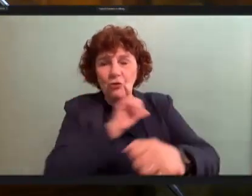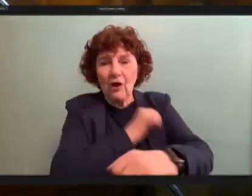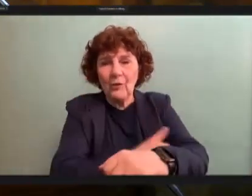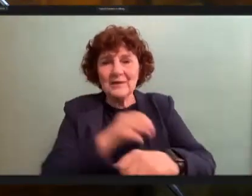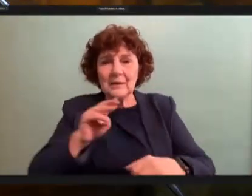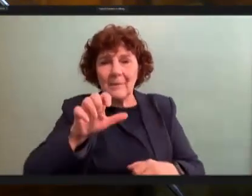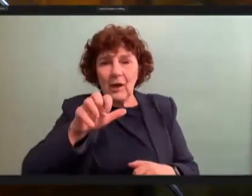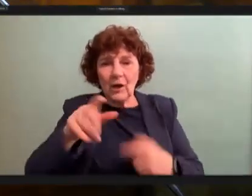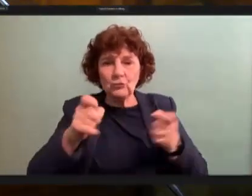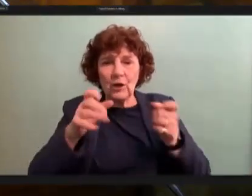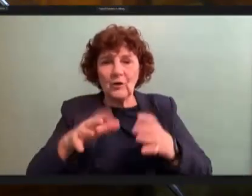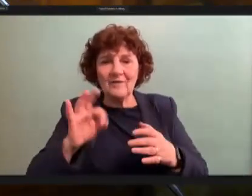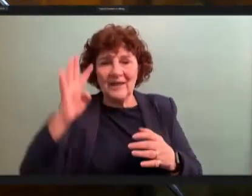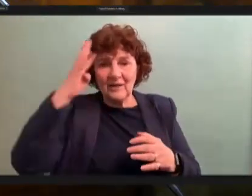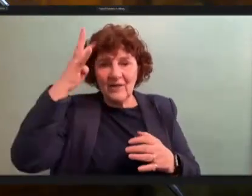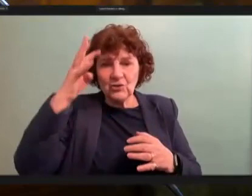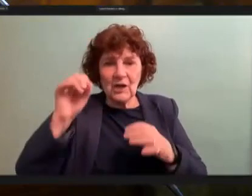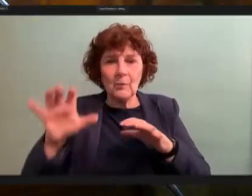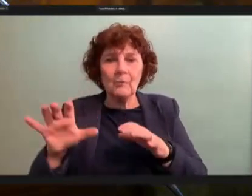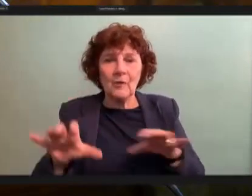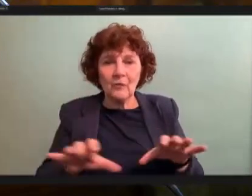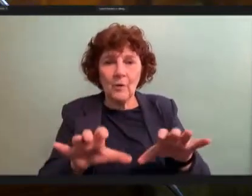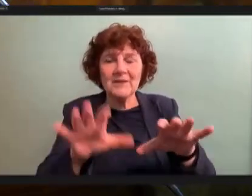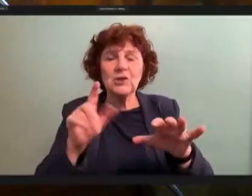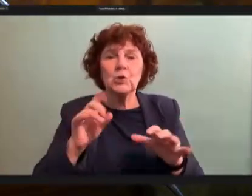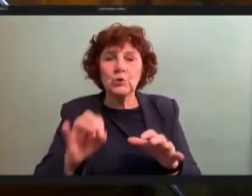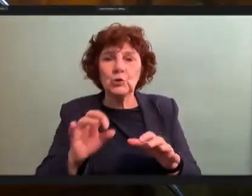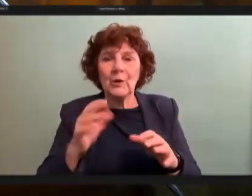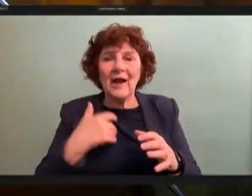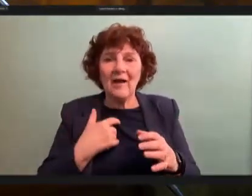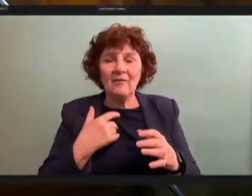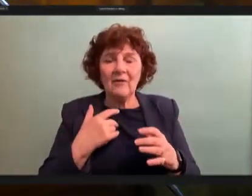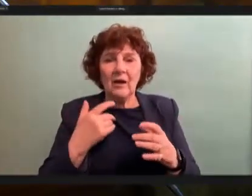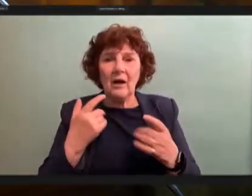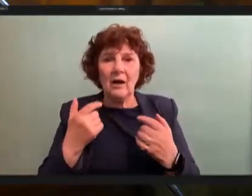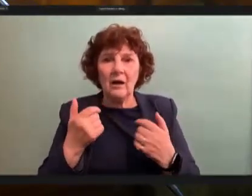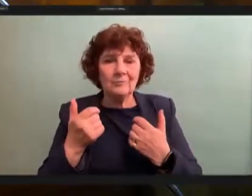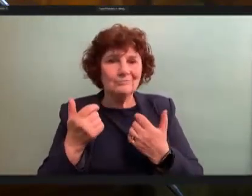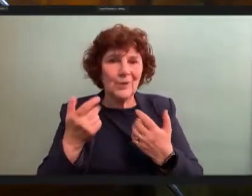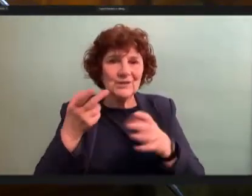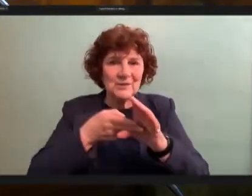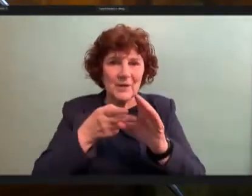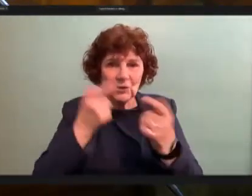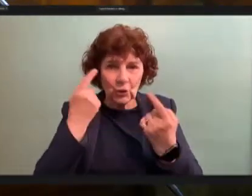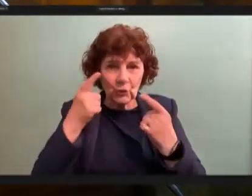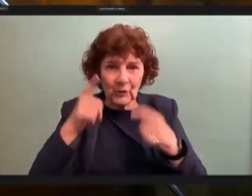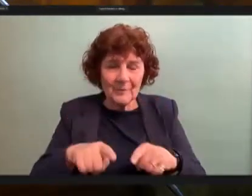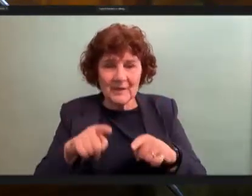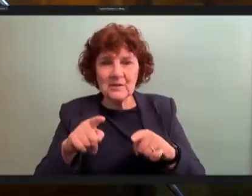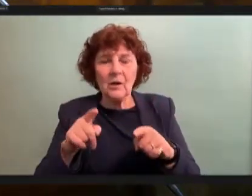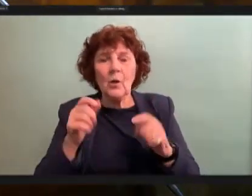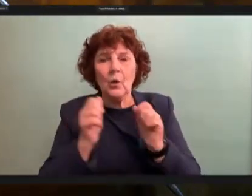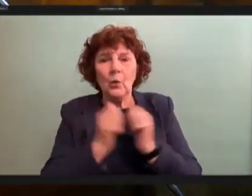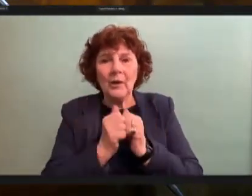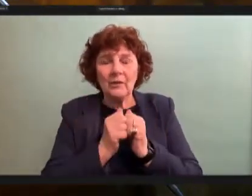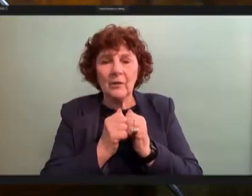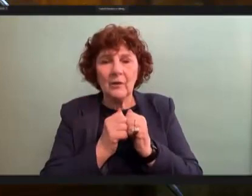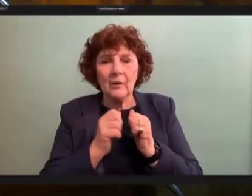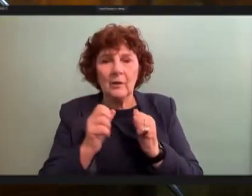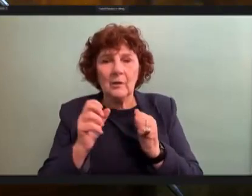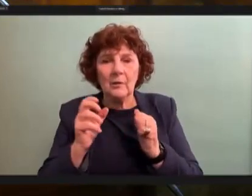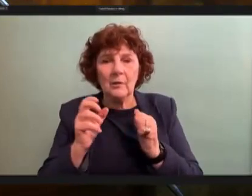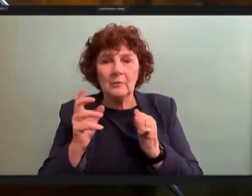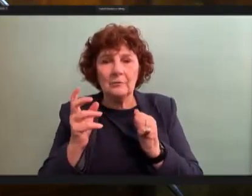of Innovation and Performance to enter into a fellowship participation agreement and/or agreements with Coro Pittsburgh at a cost not to